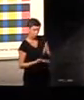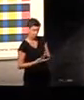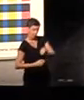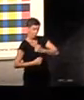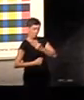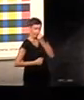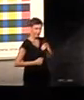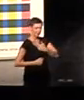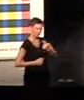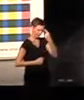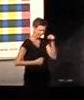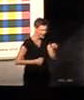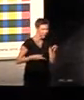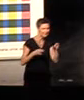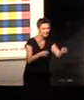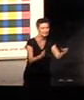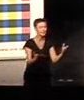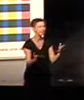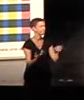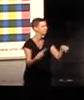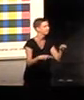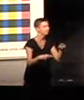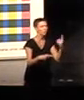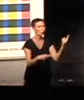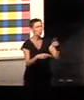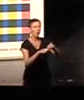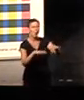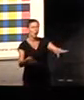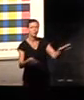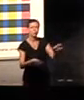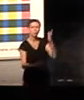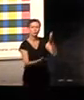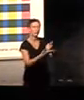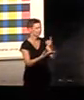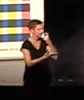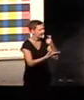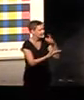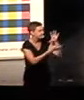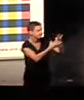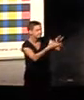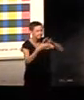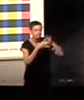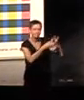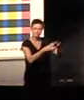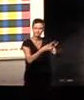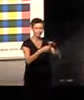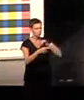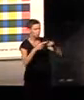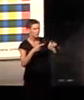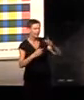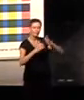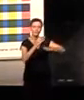de system to reach out to those that was al trust and have reasons zo toe doe